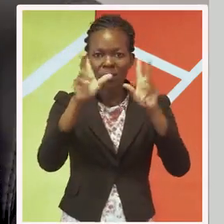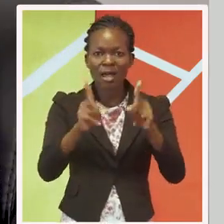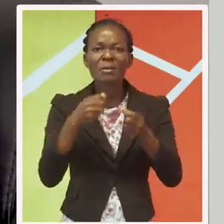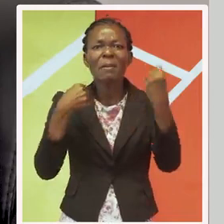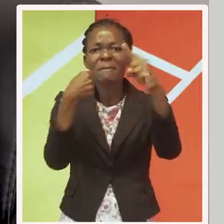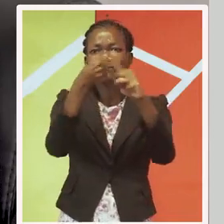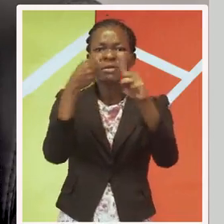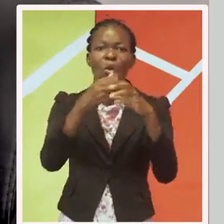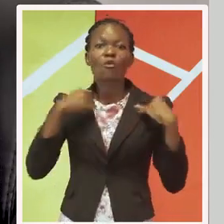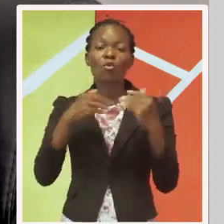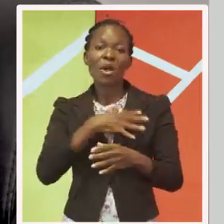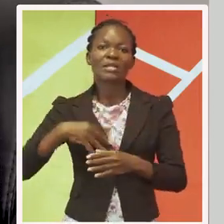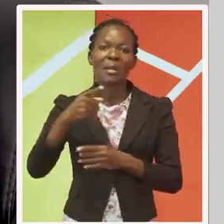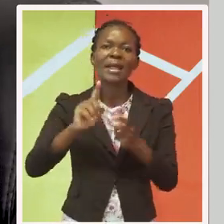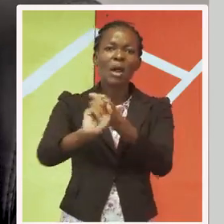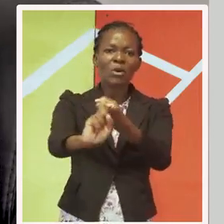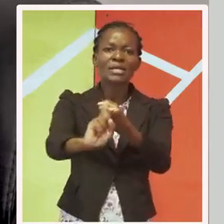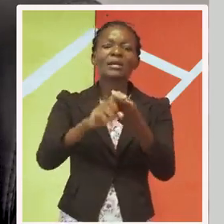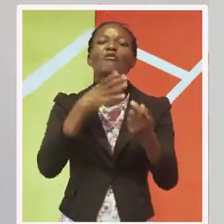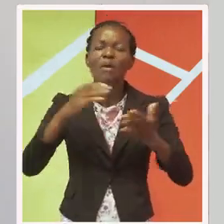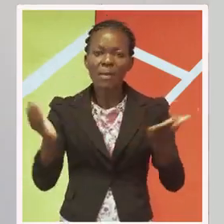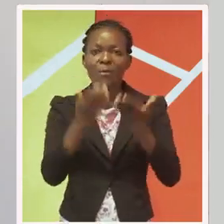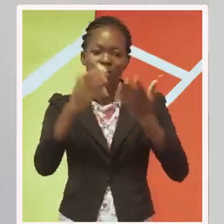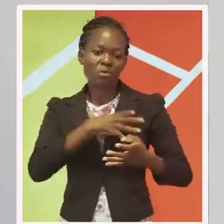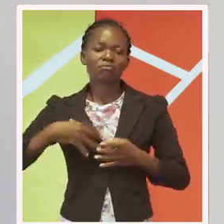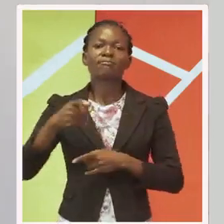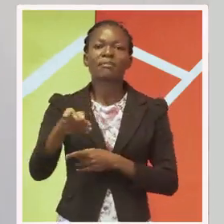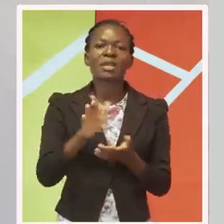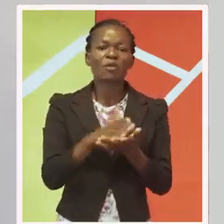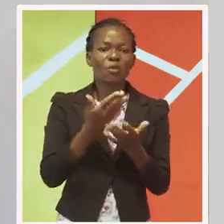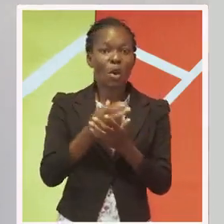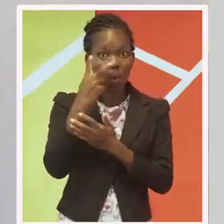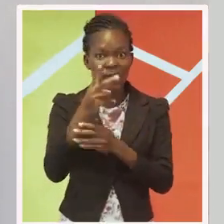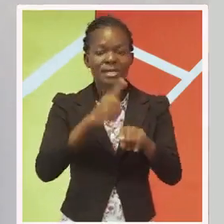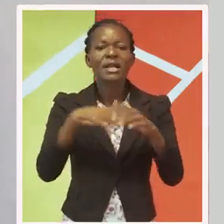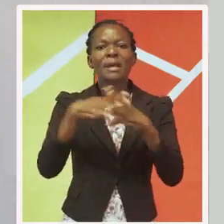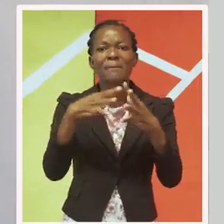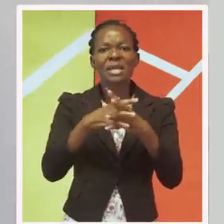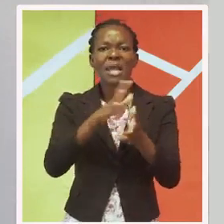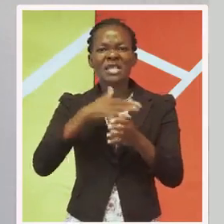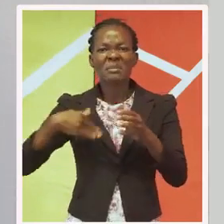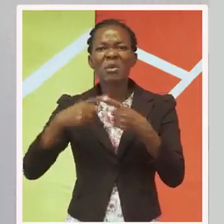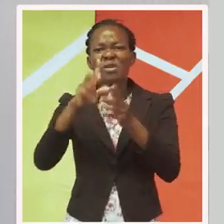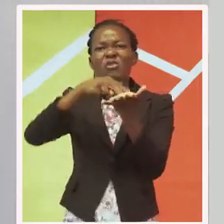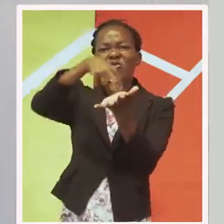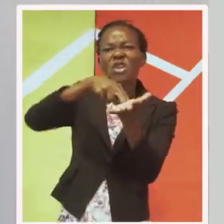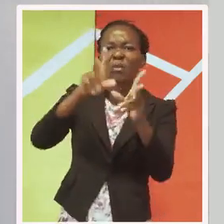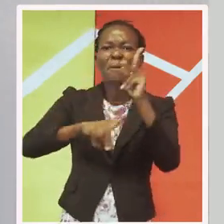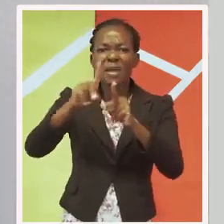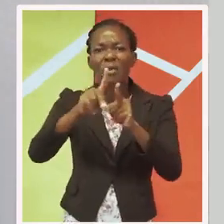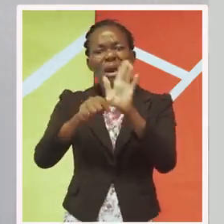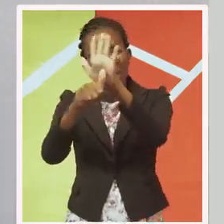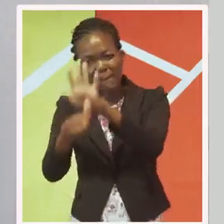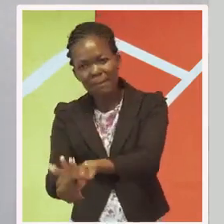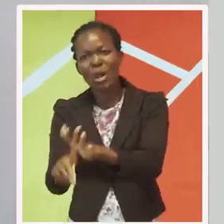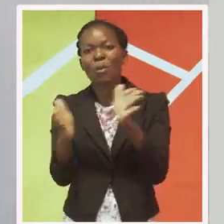developing alternatives to the critical challenges, specifically the ones that center the lived experiences of women and